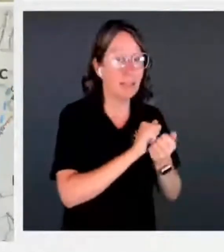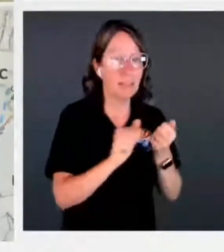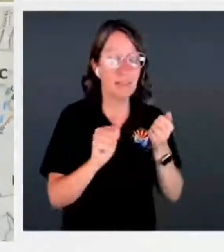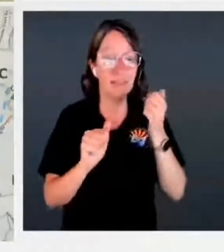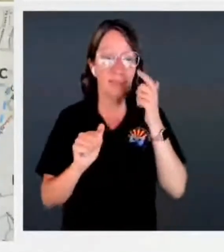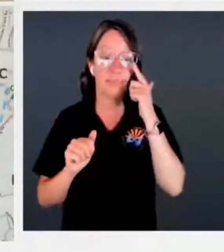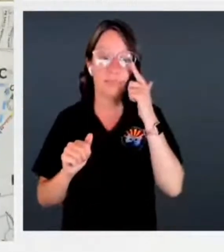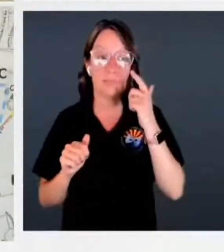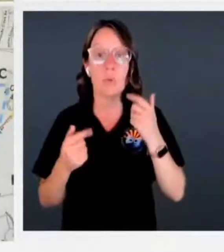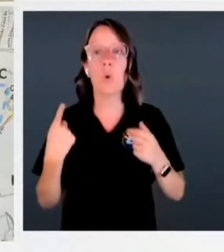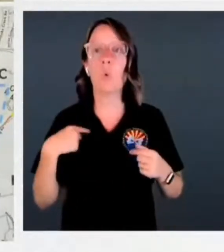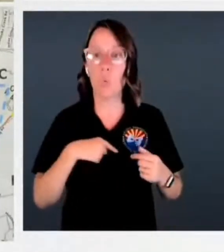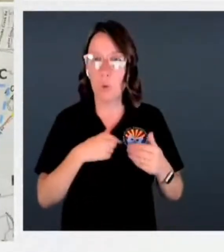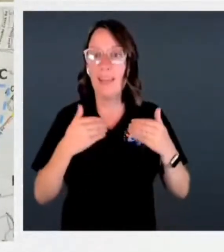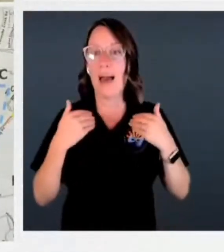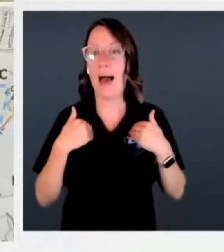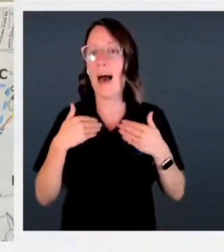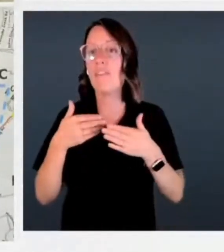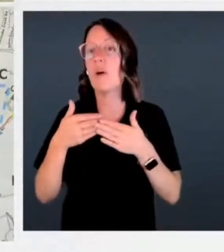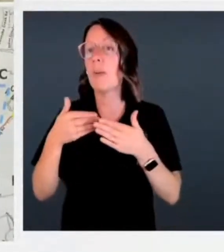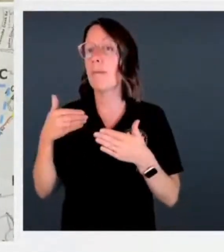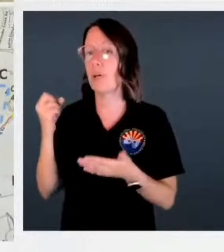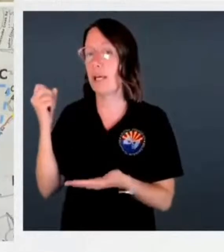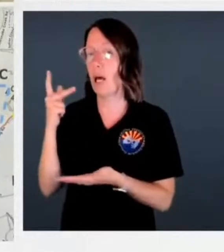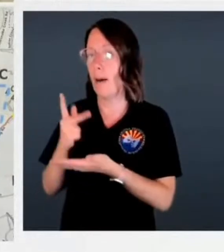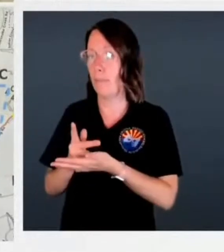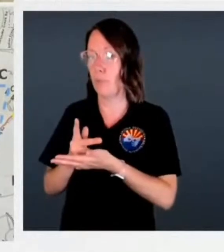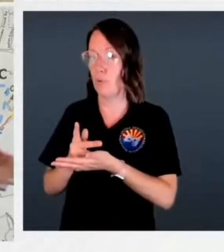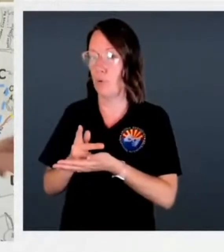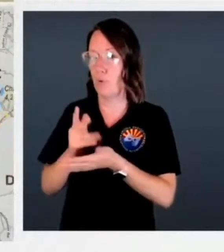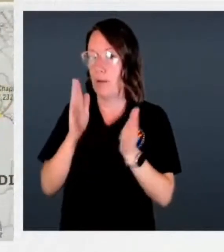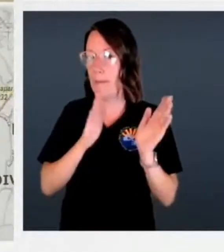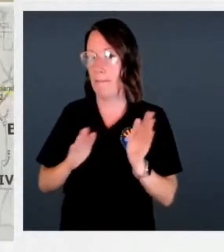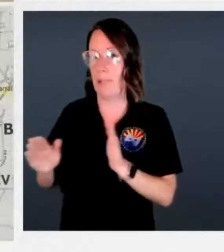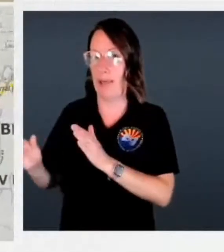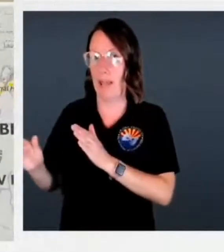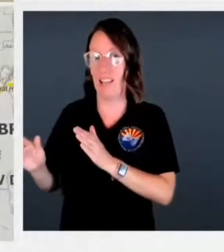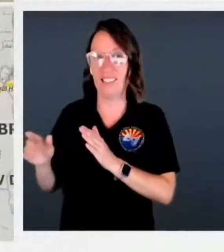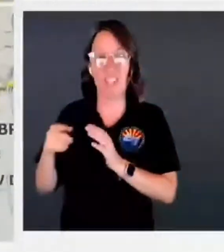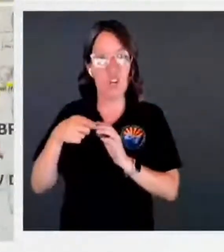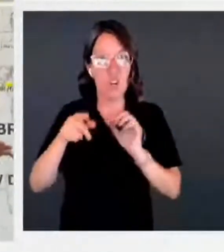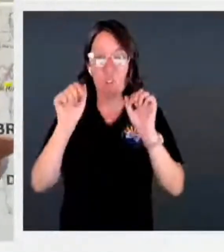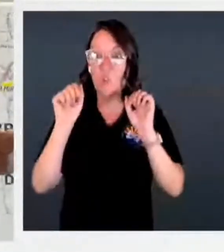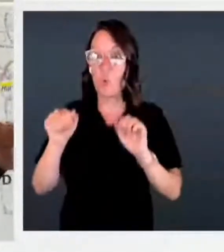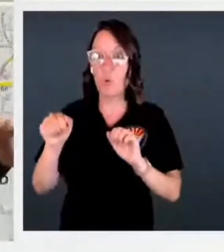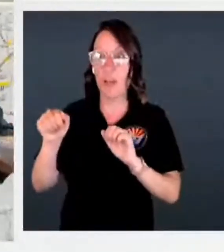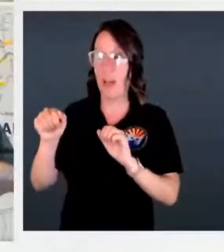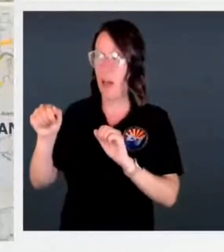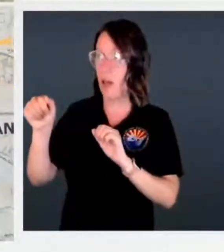have pre-approved plans now where you go in and take them off the shelf and go build your house.